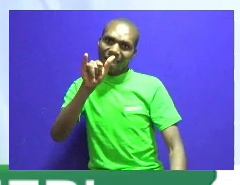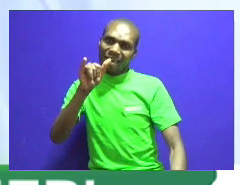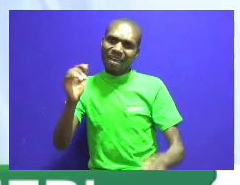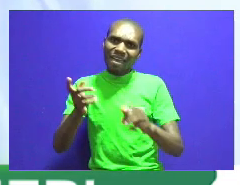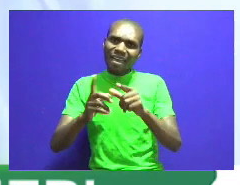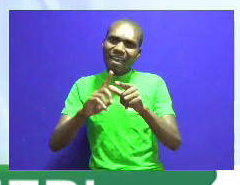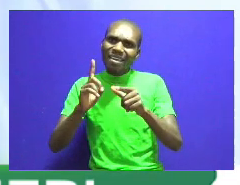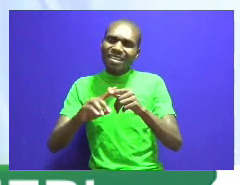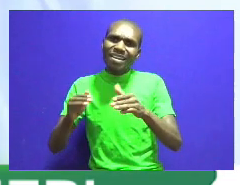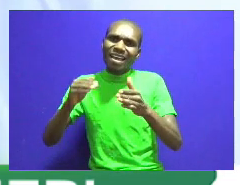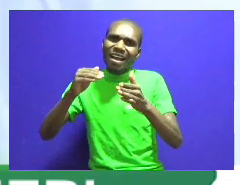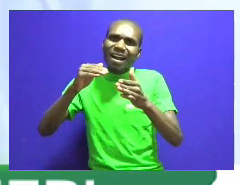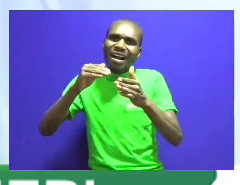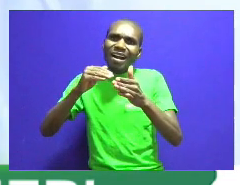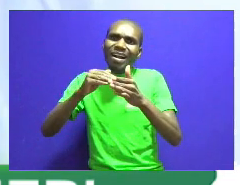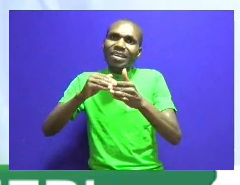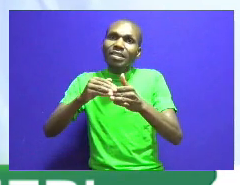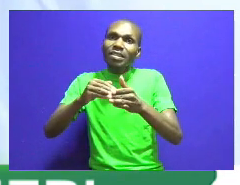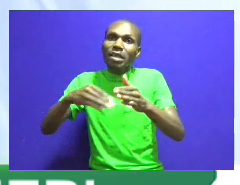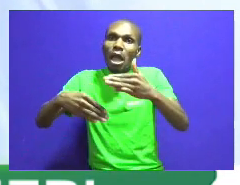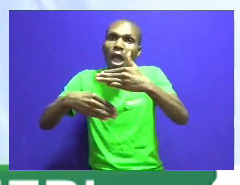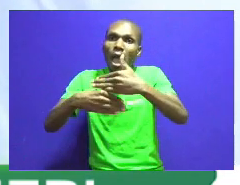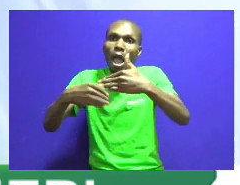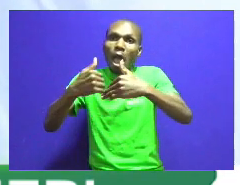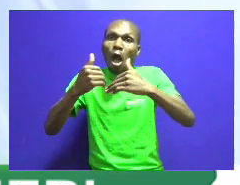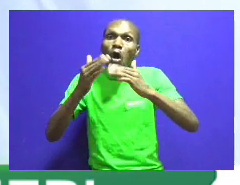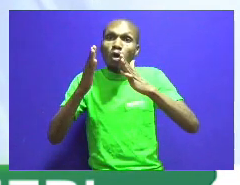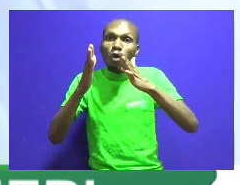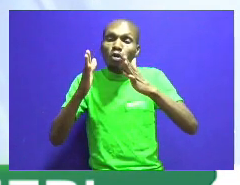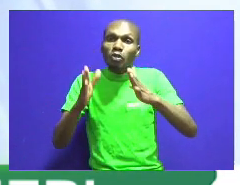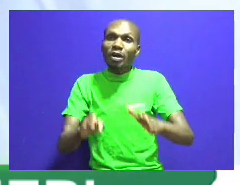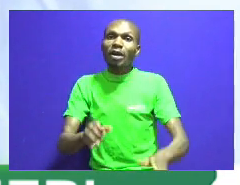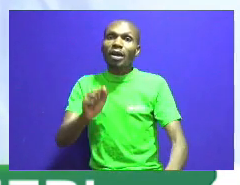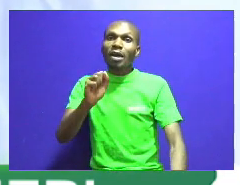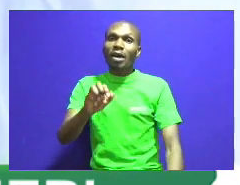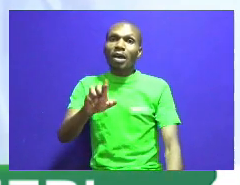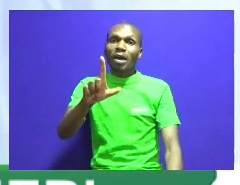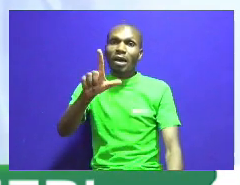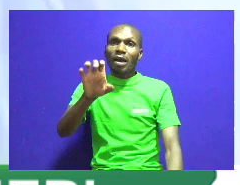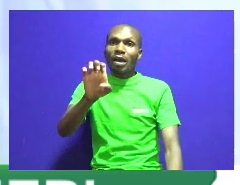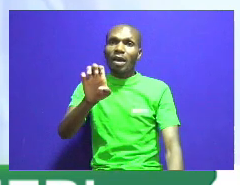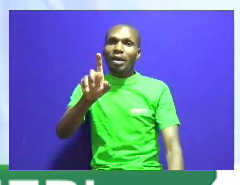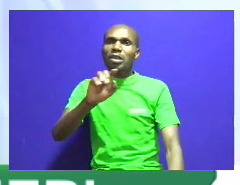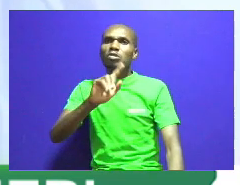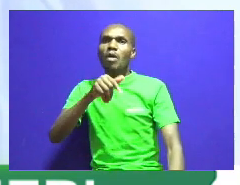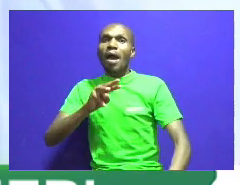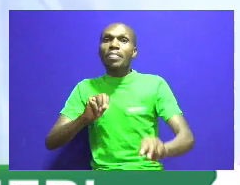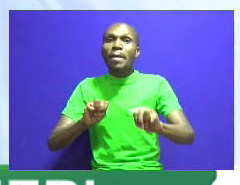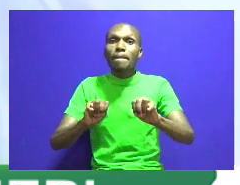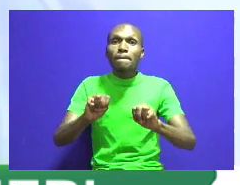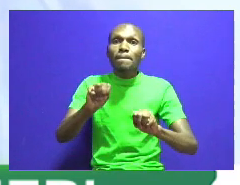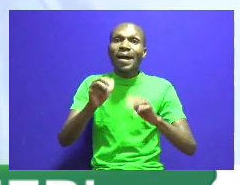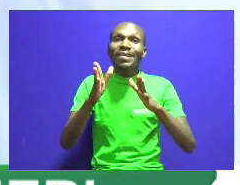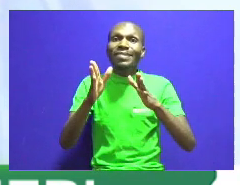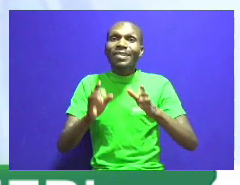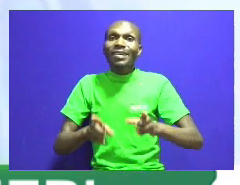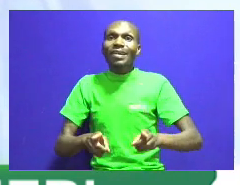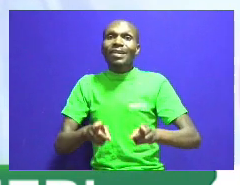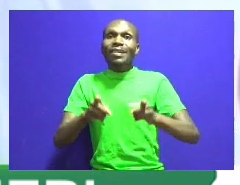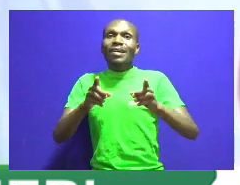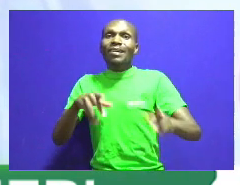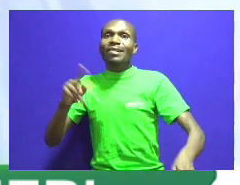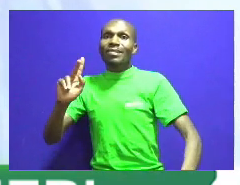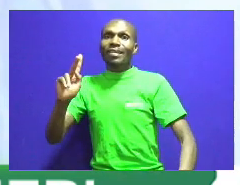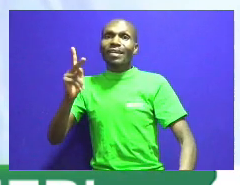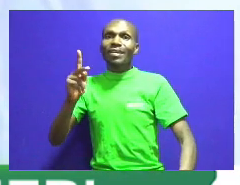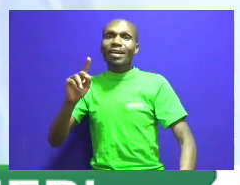consent, the contract of Mr. Alex Gitari, who has been the managing director of Kenya Airports